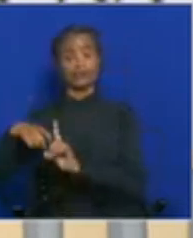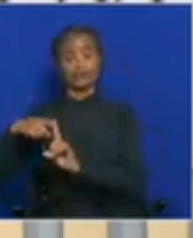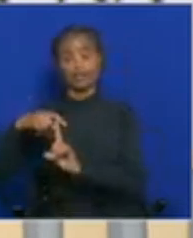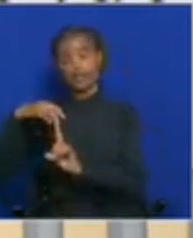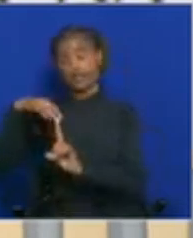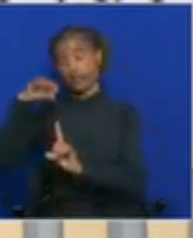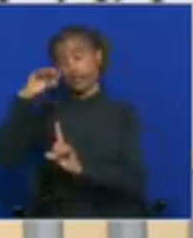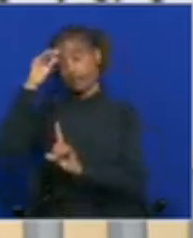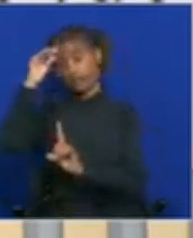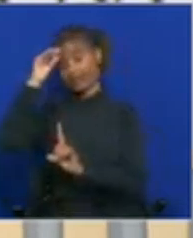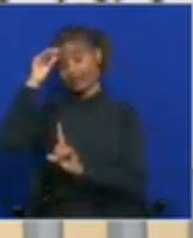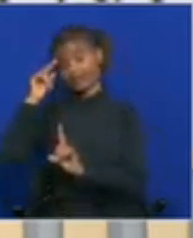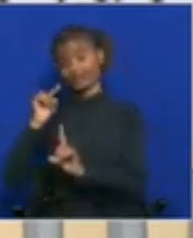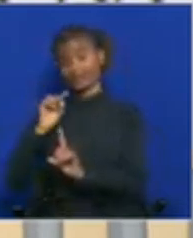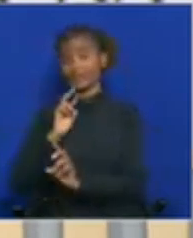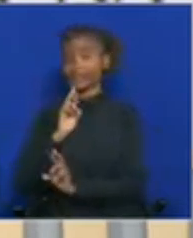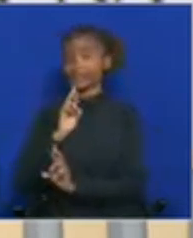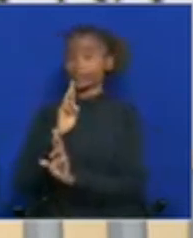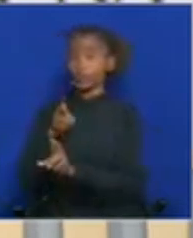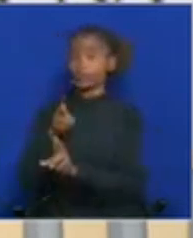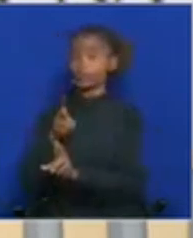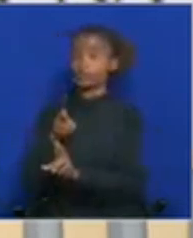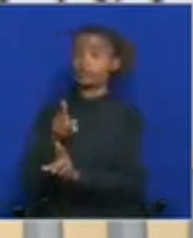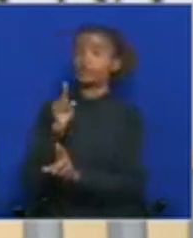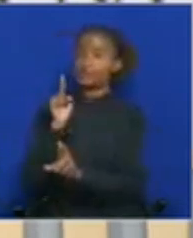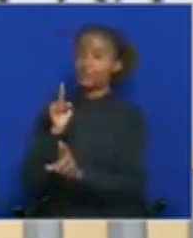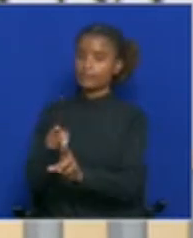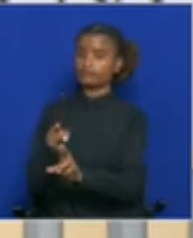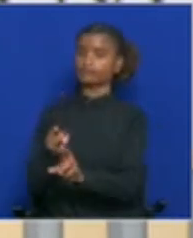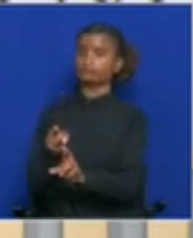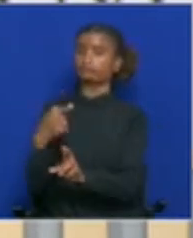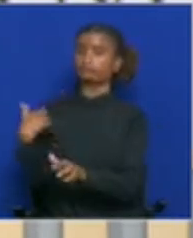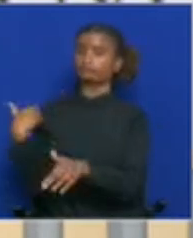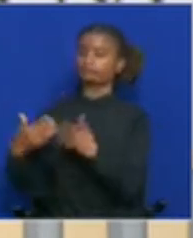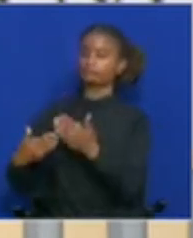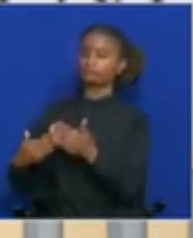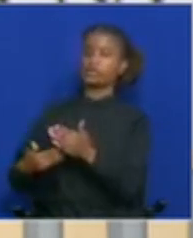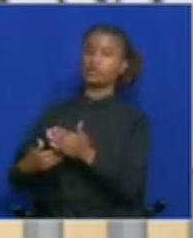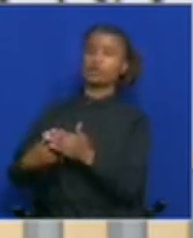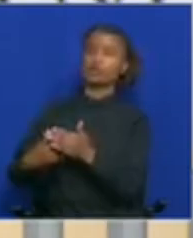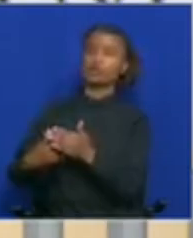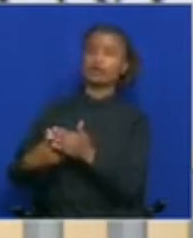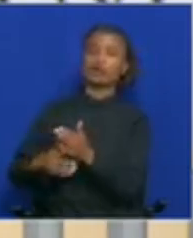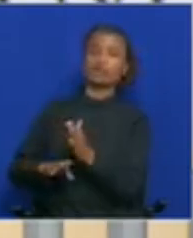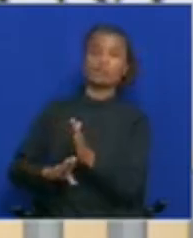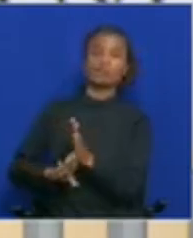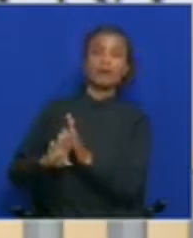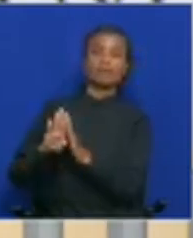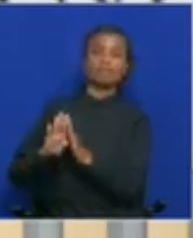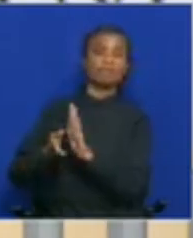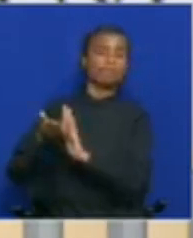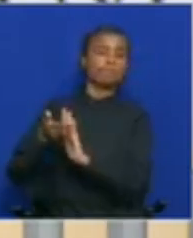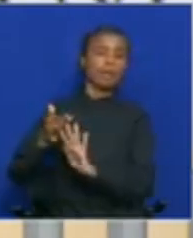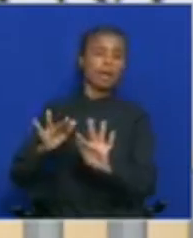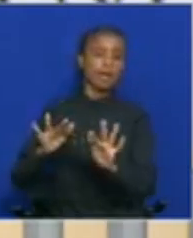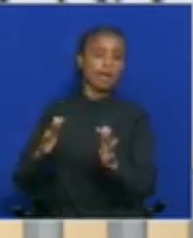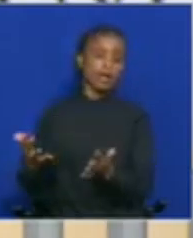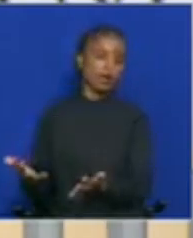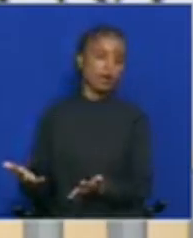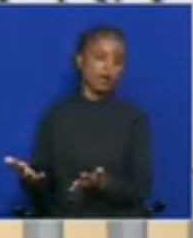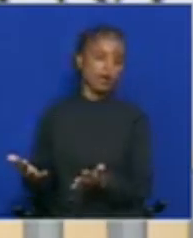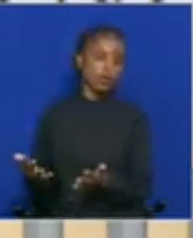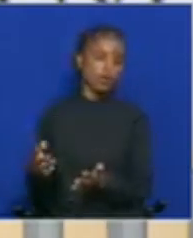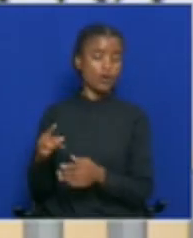these matters. So basically, the way I took it is that since we are now taking the